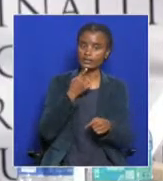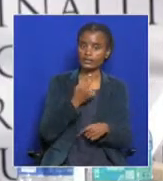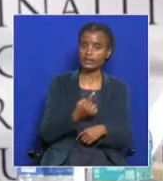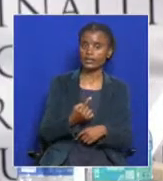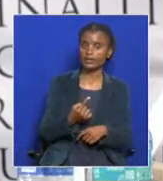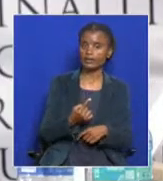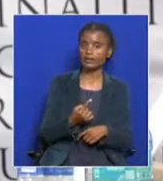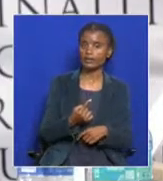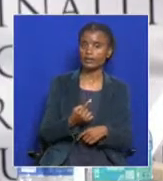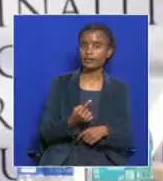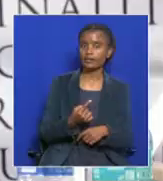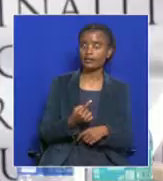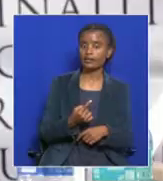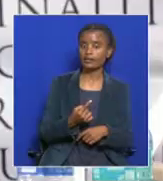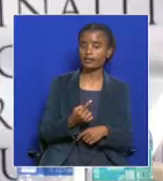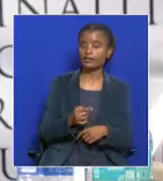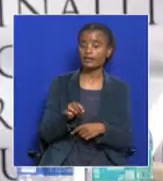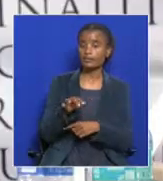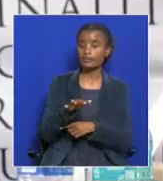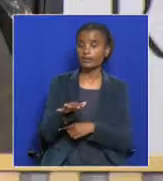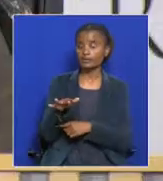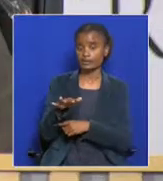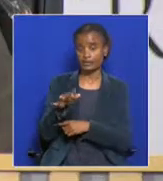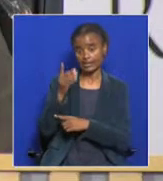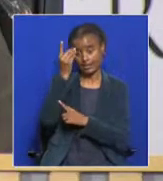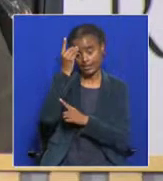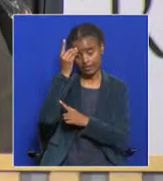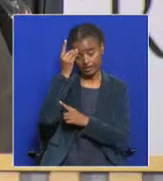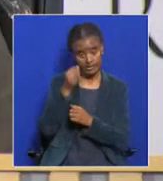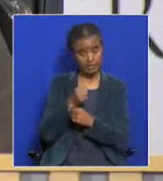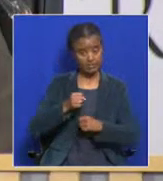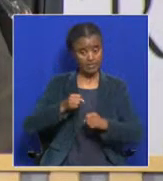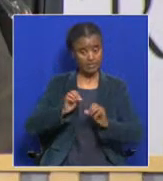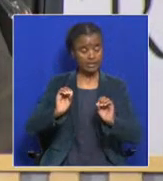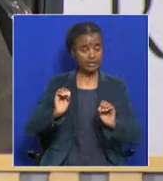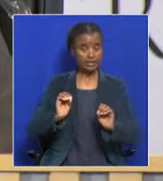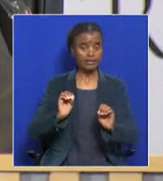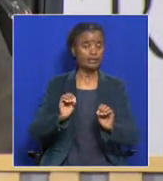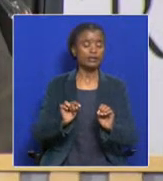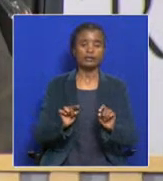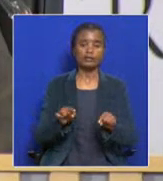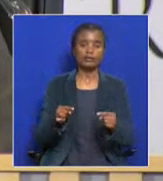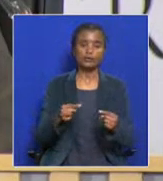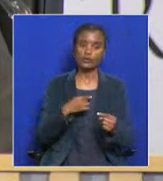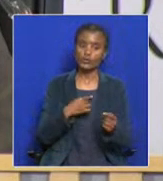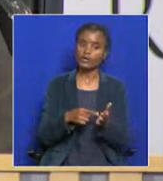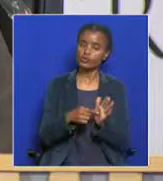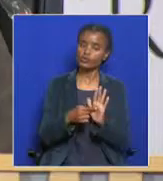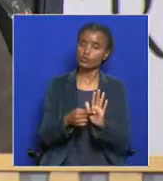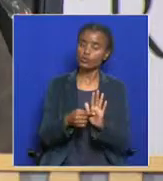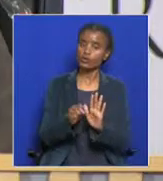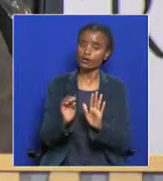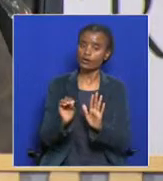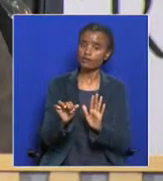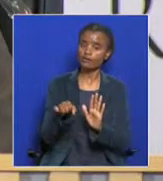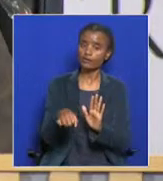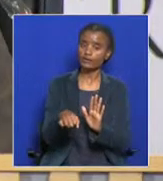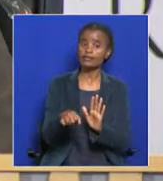storage capacity in Durban. On the contrary, it has been demonstrated to you there was. With wisdom of hindsight, you realize now that there